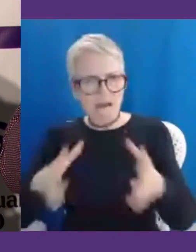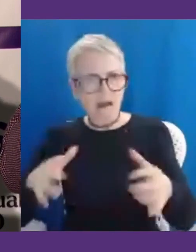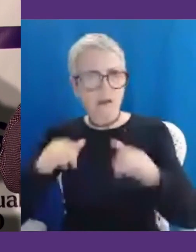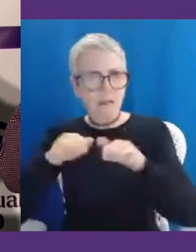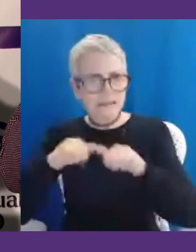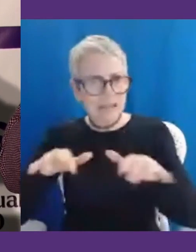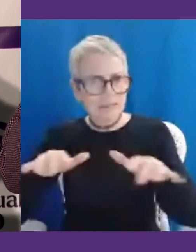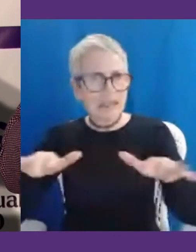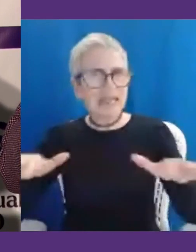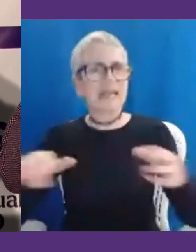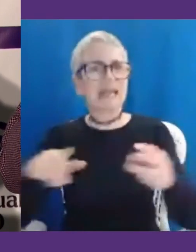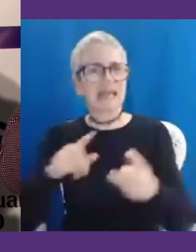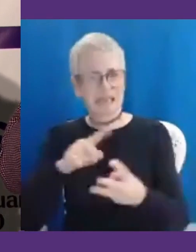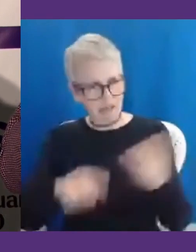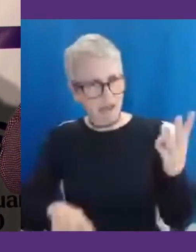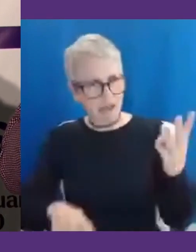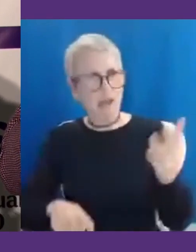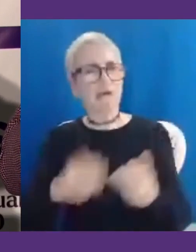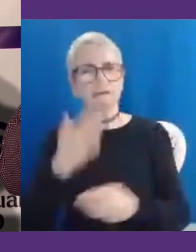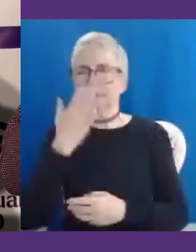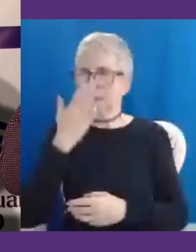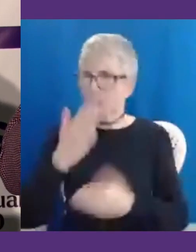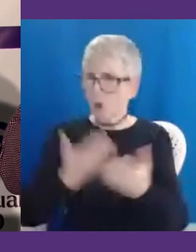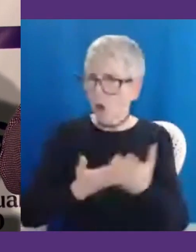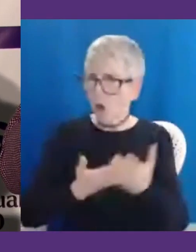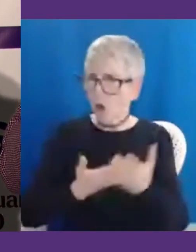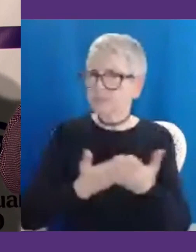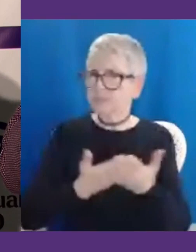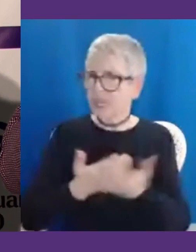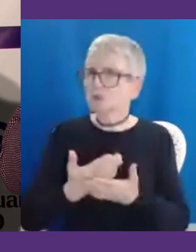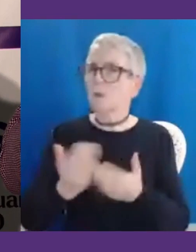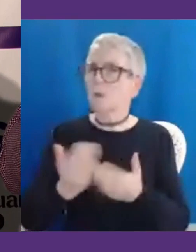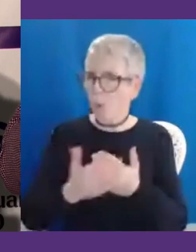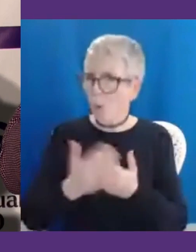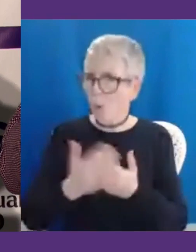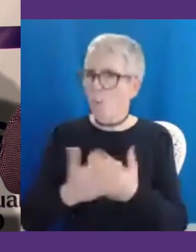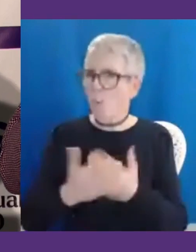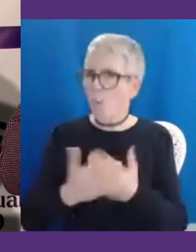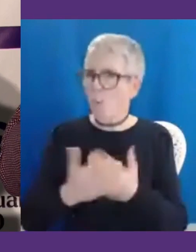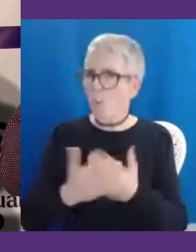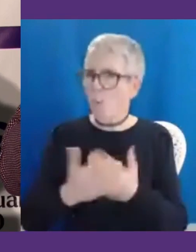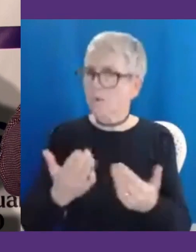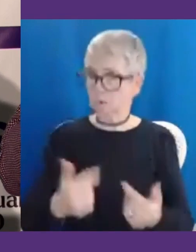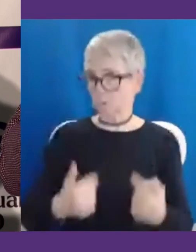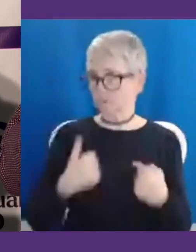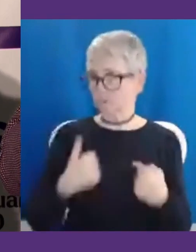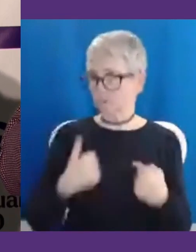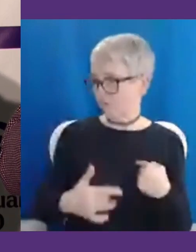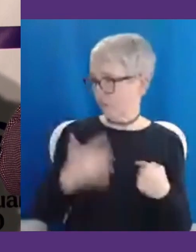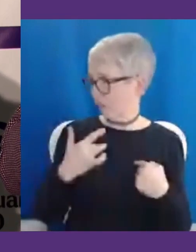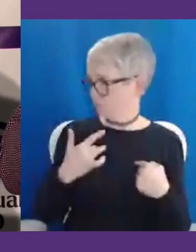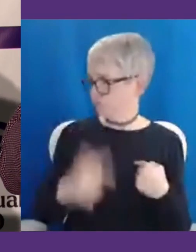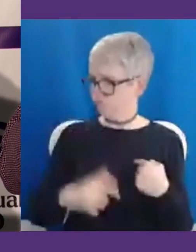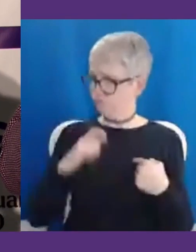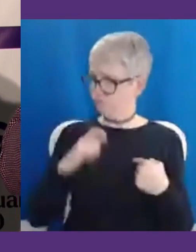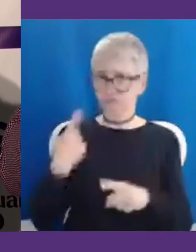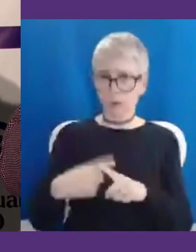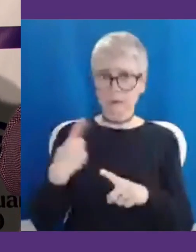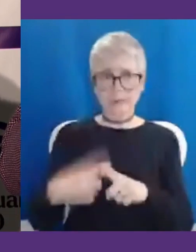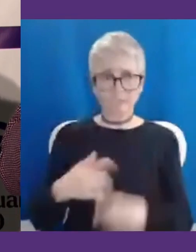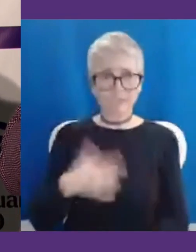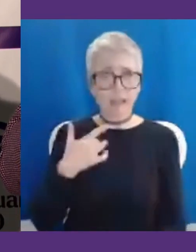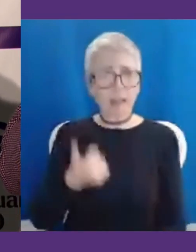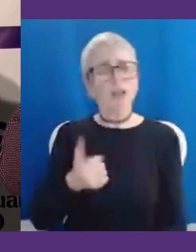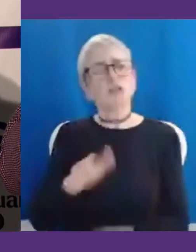until now. So I'm definitely positive. I think things are moving in the right direction. It is slow, it is incremental, hopefully, fingers